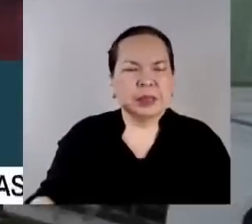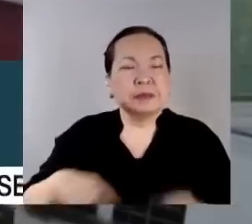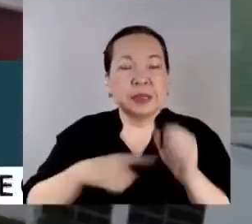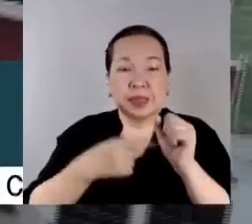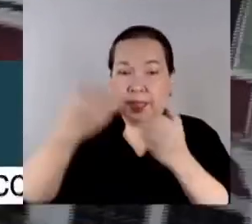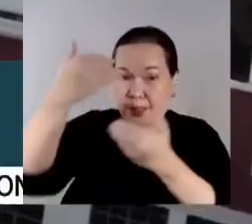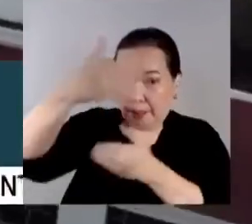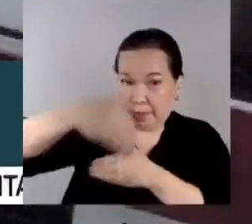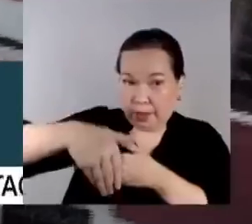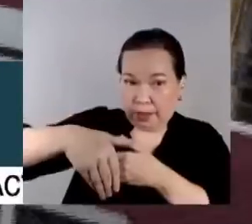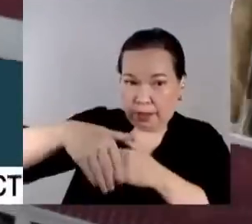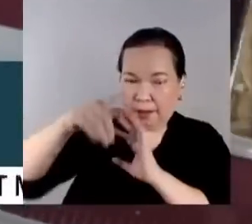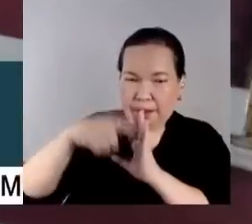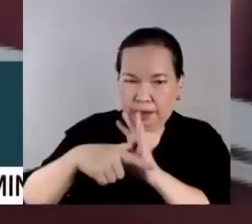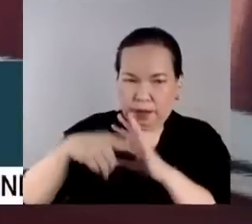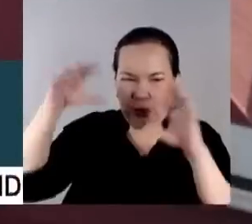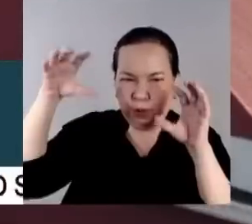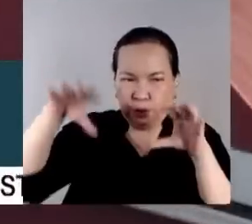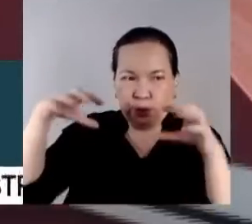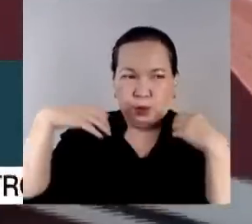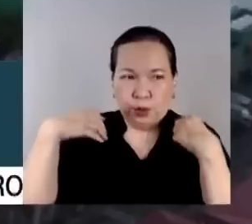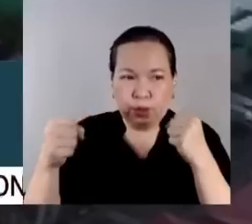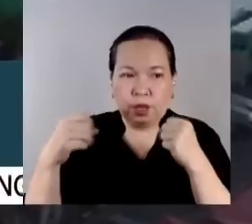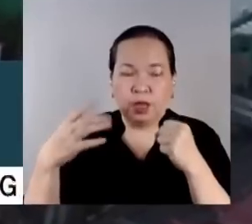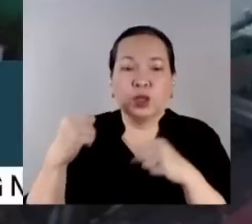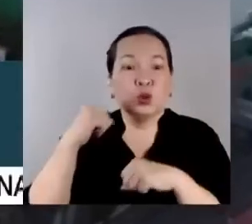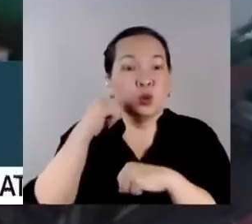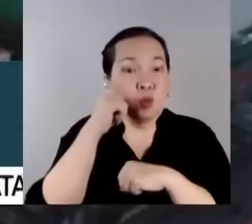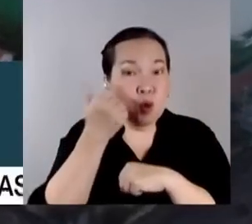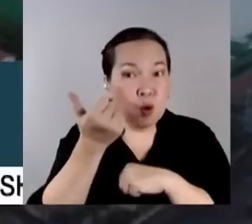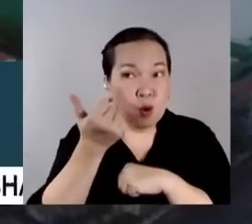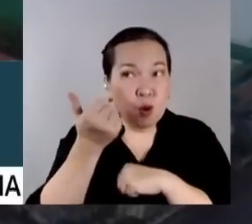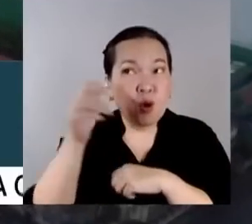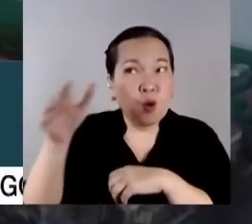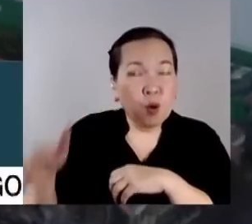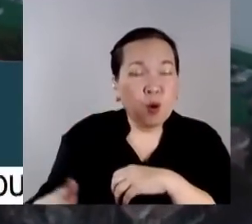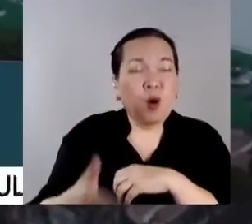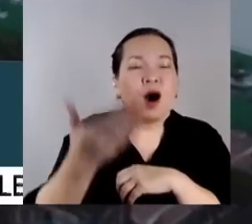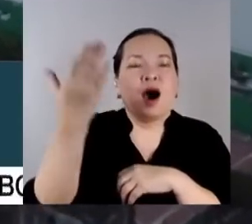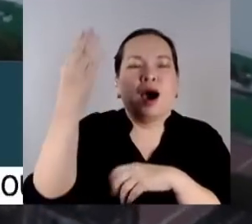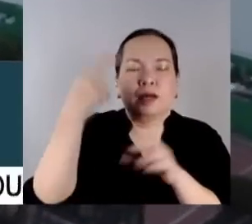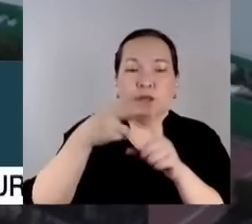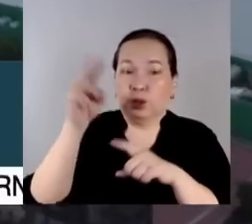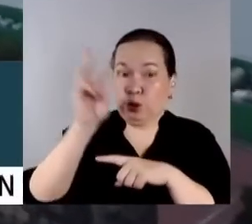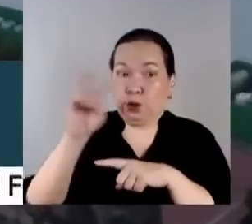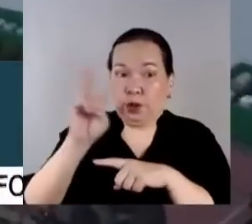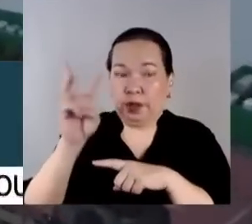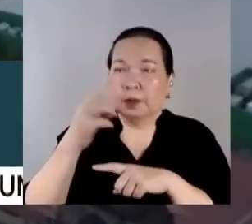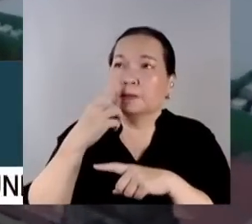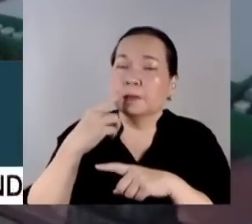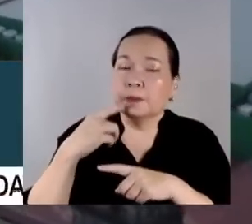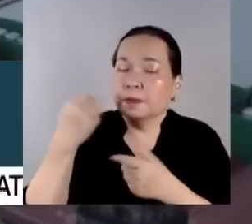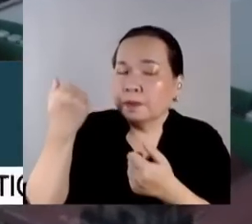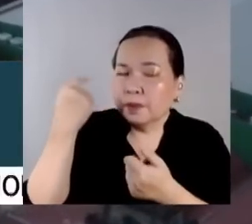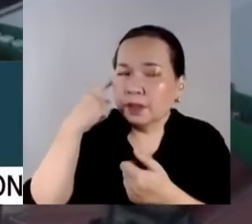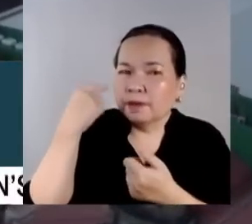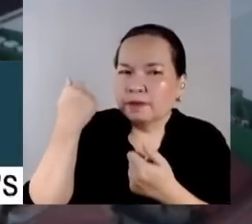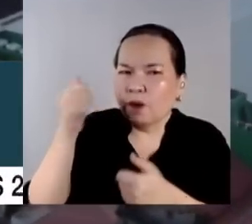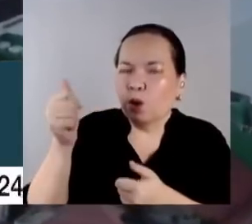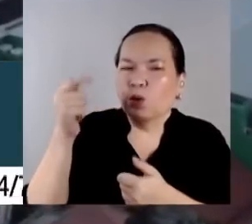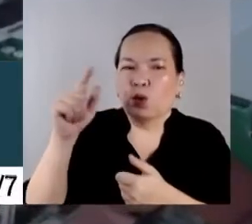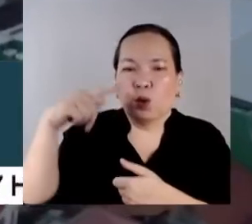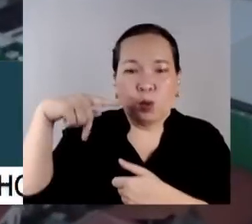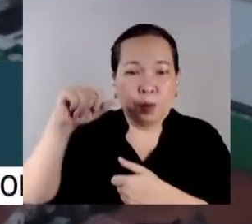tomorrow and possibly until Wednesday. This is based from Pagasa forecast, Stanley. All right. Thank you so much